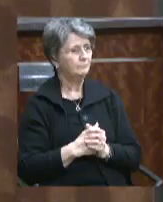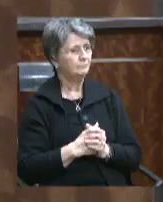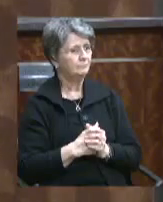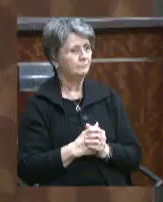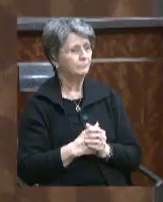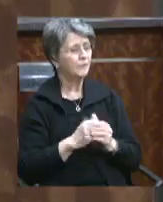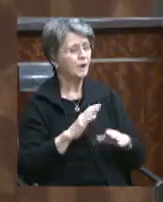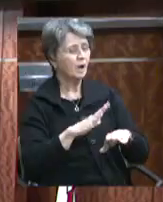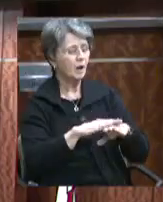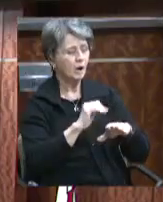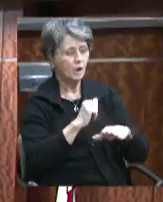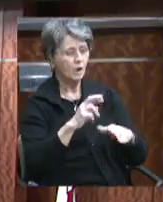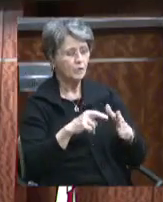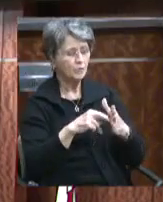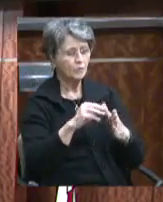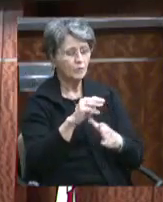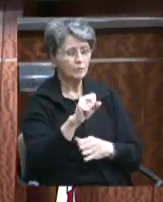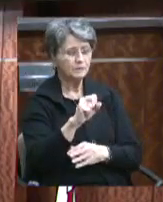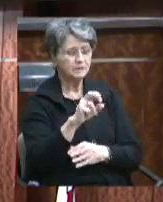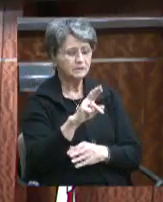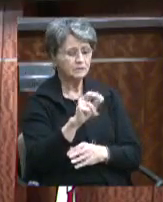Call the roll, Ms. Rao.